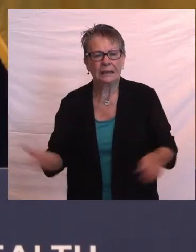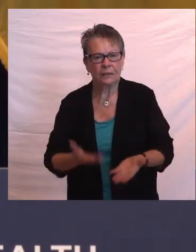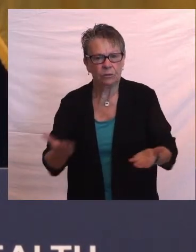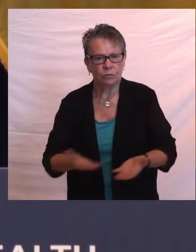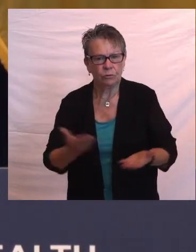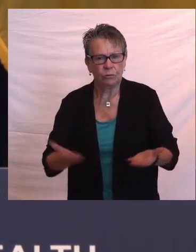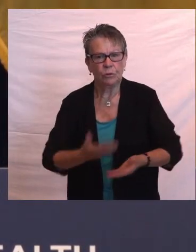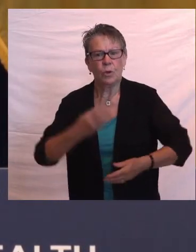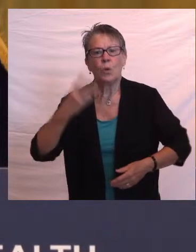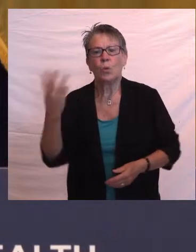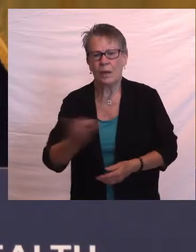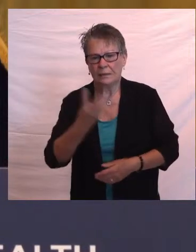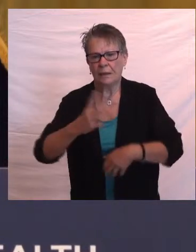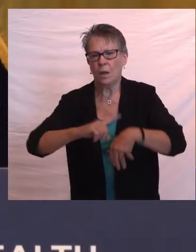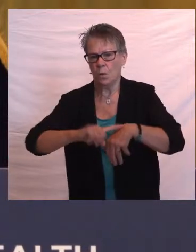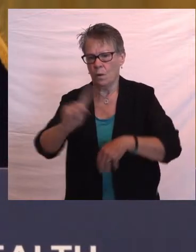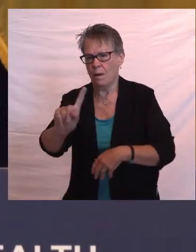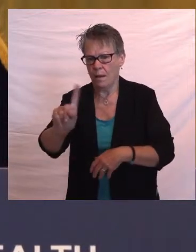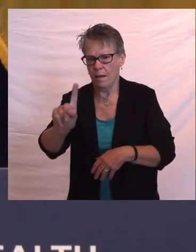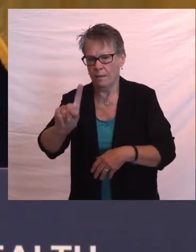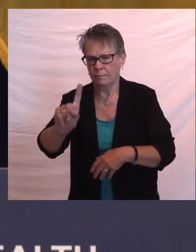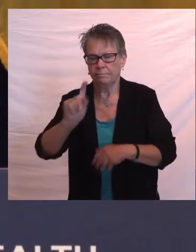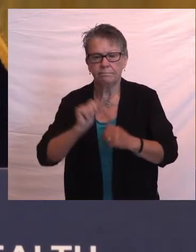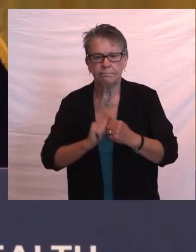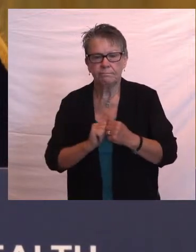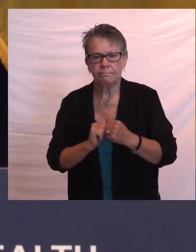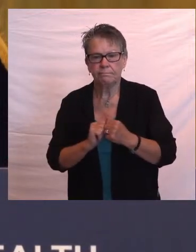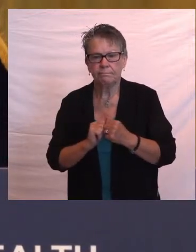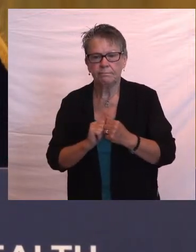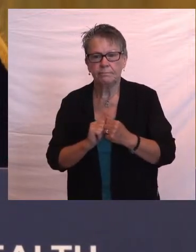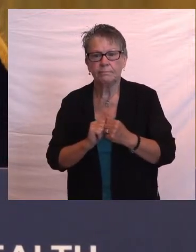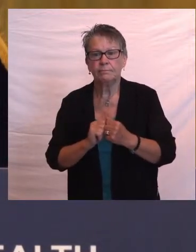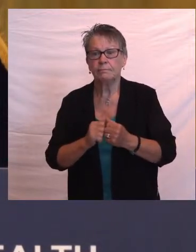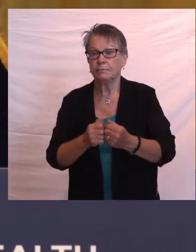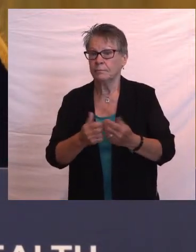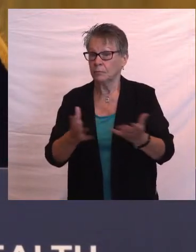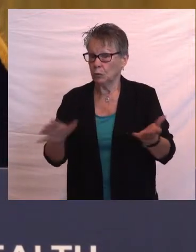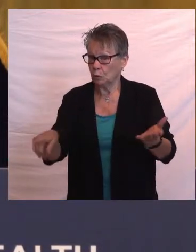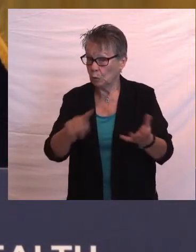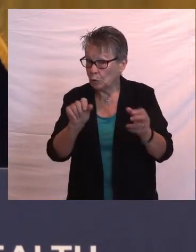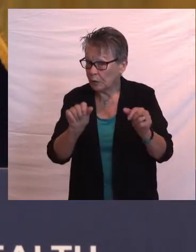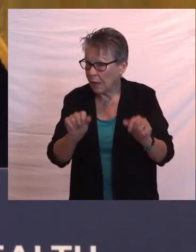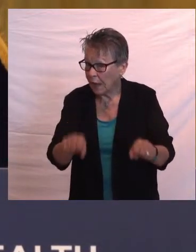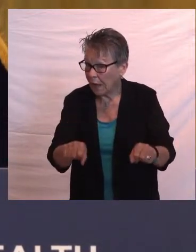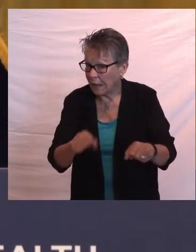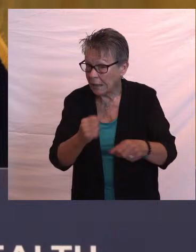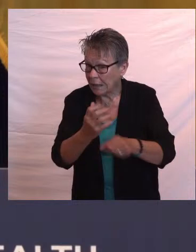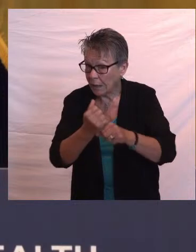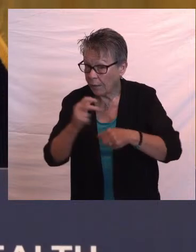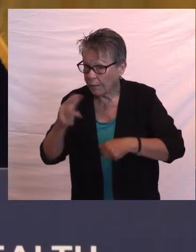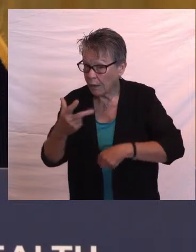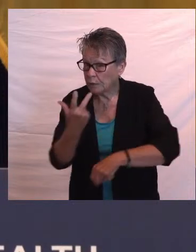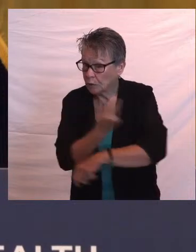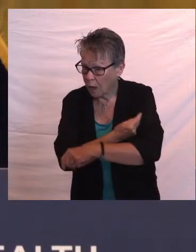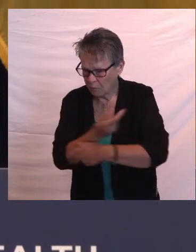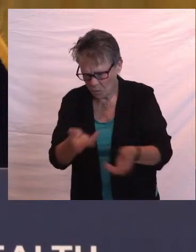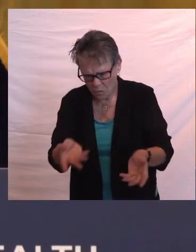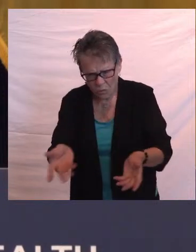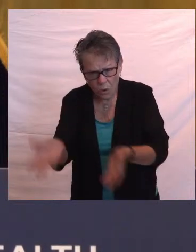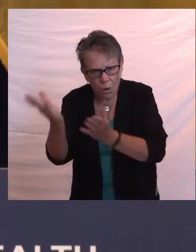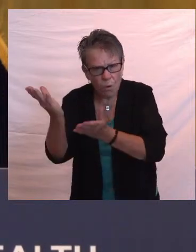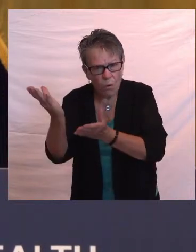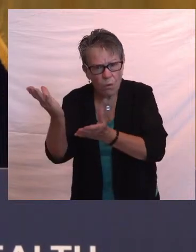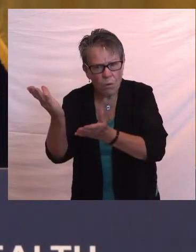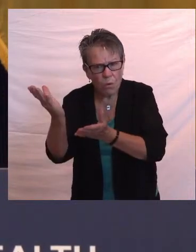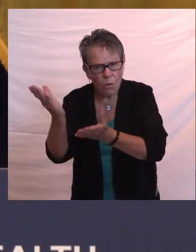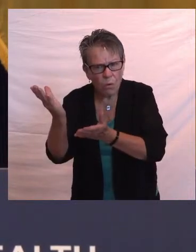you hear otherwise, Wednesday at 1. If you're eligible for that booster shot, and again, Pfizer only,